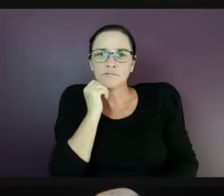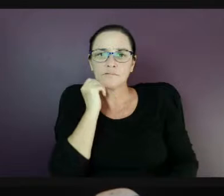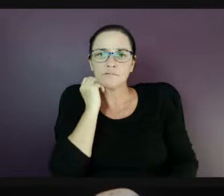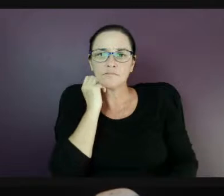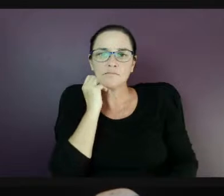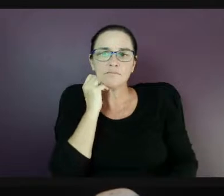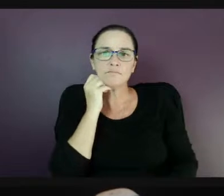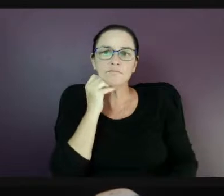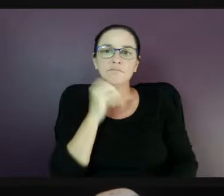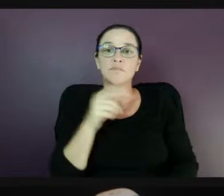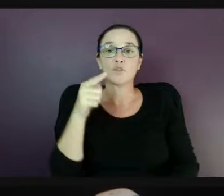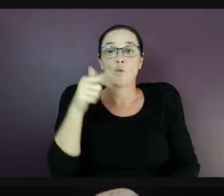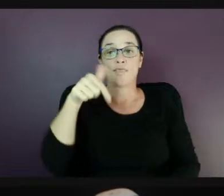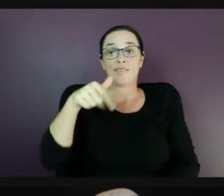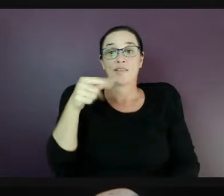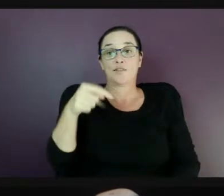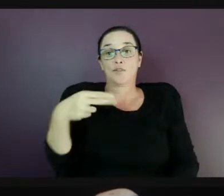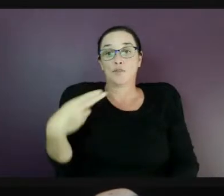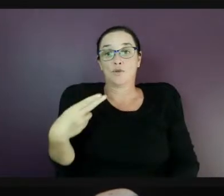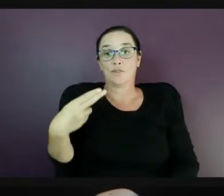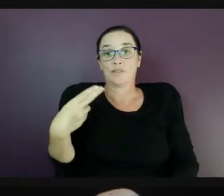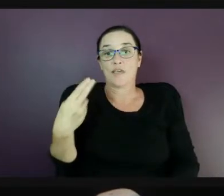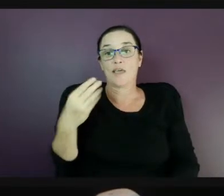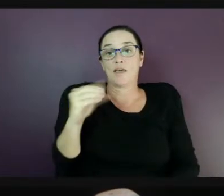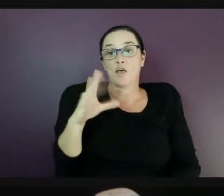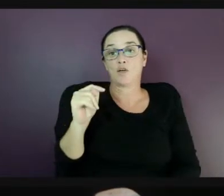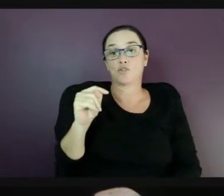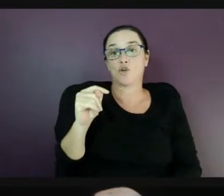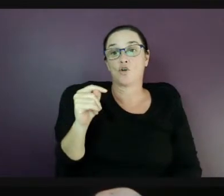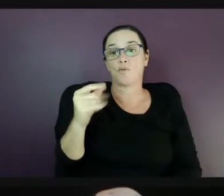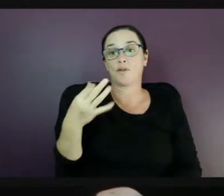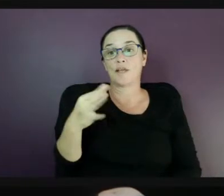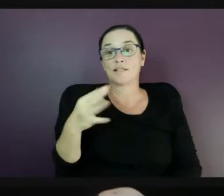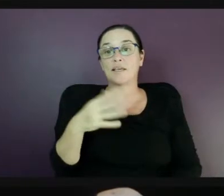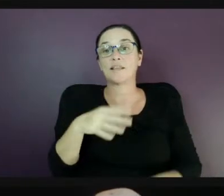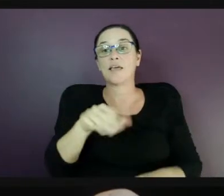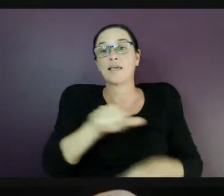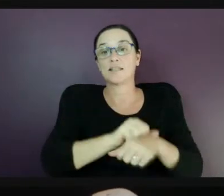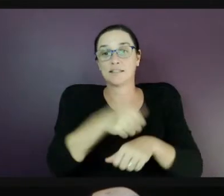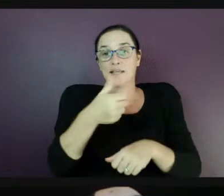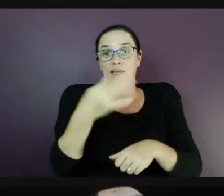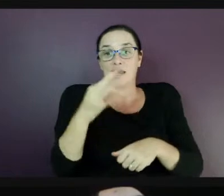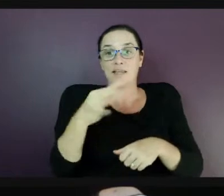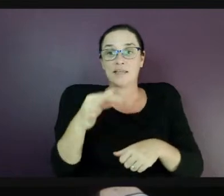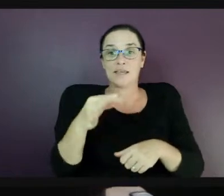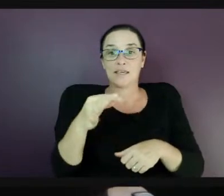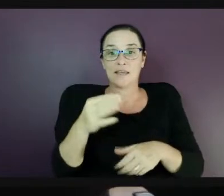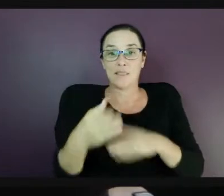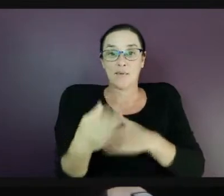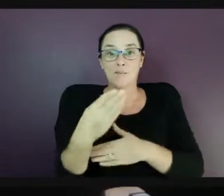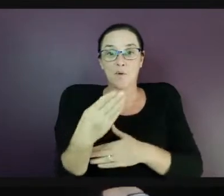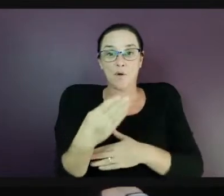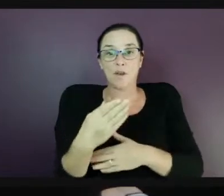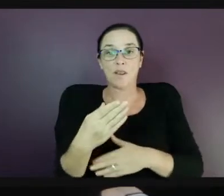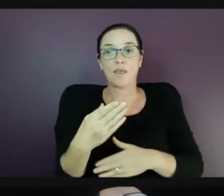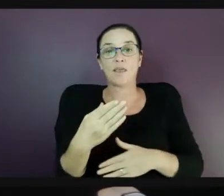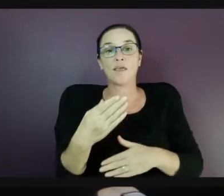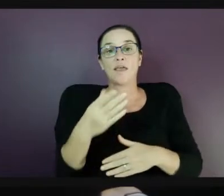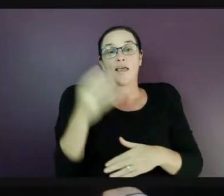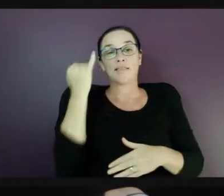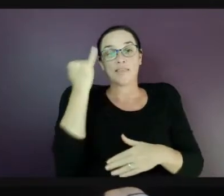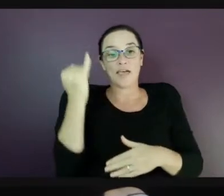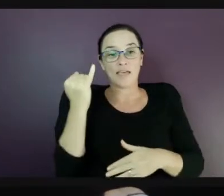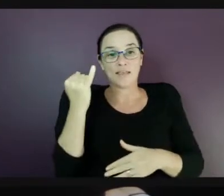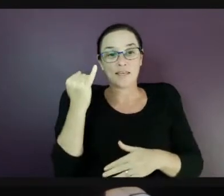Well, so it's this Thursday, the 19th, at 10:19 a.m. And the idea is to drop, cover, and hold on. You want to